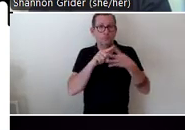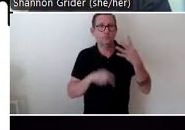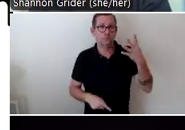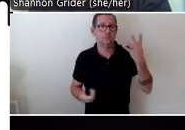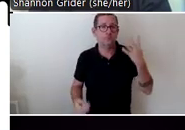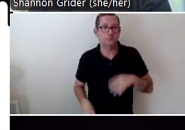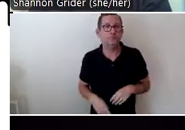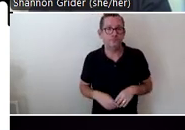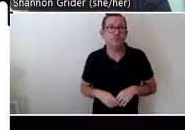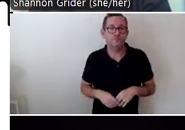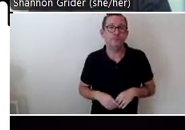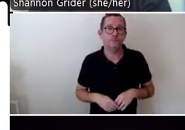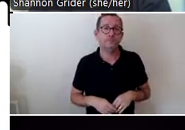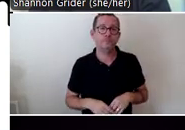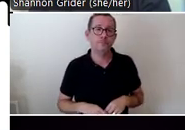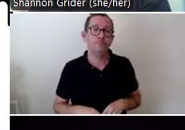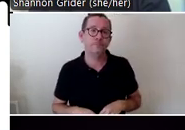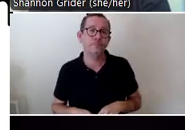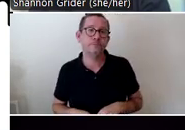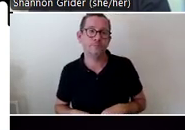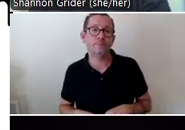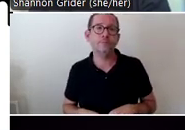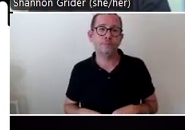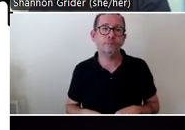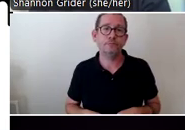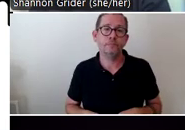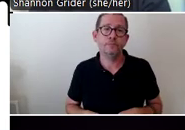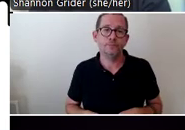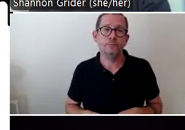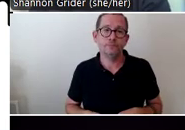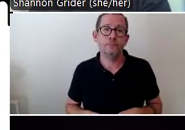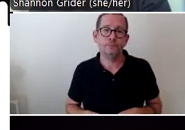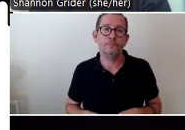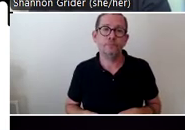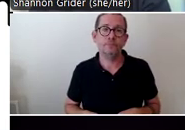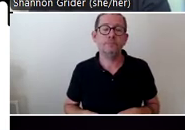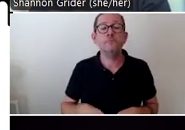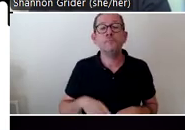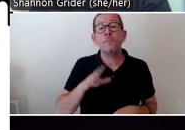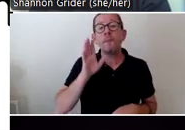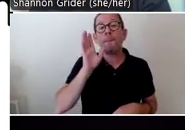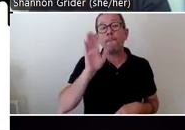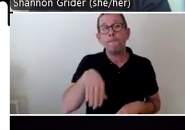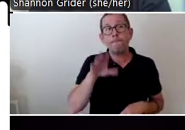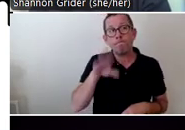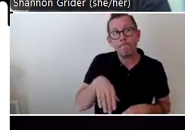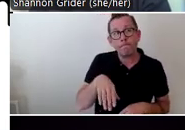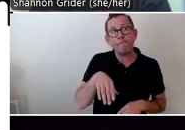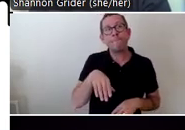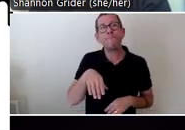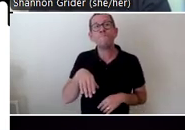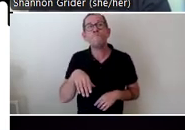You can actually have a computer version of it or a separate standalone video phone. Yes.